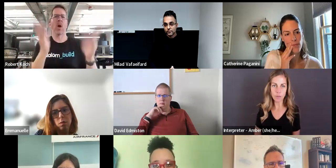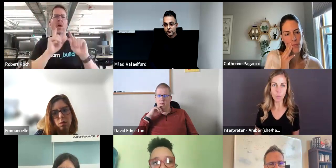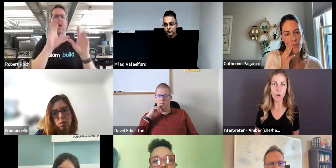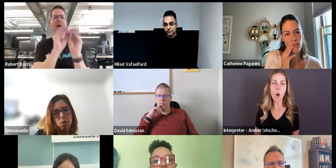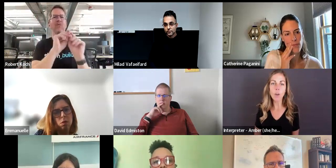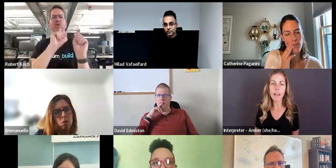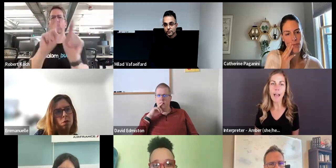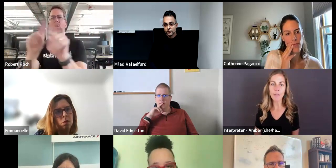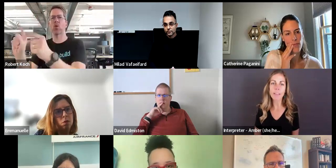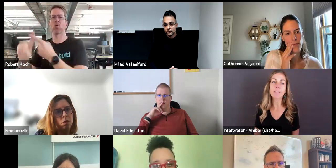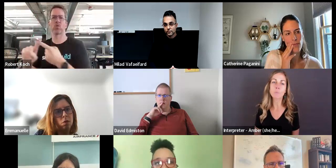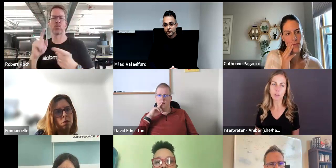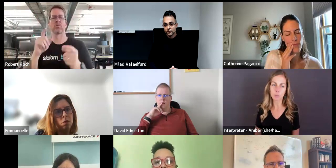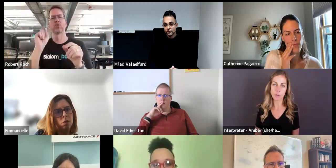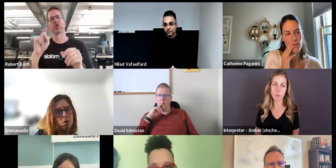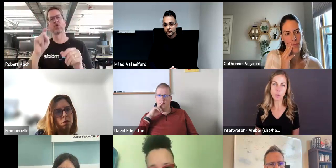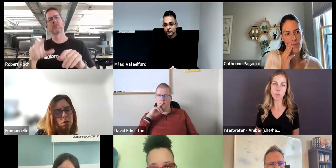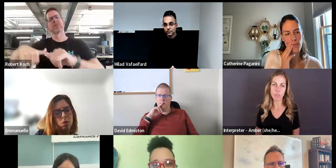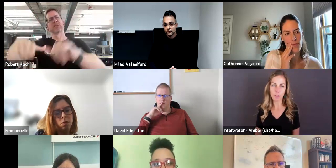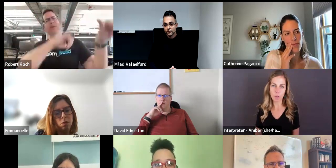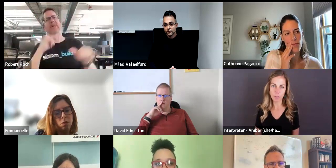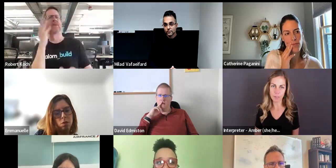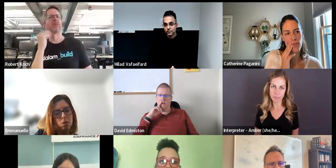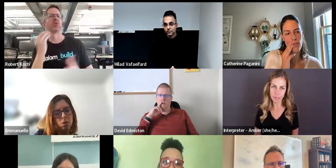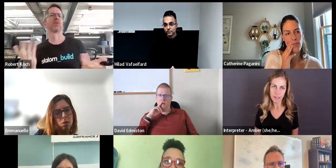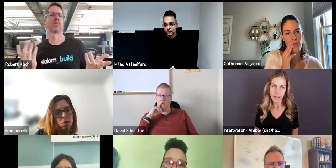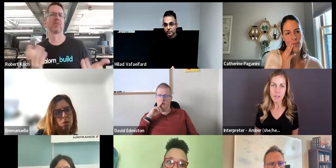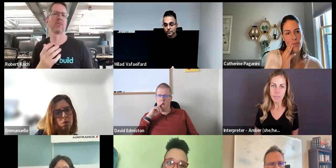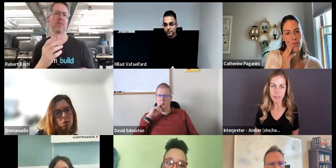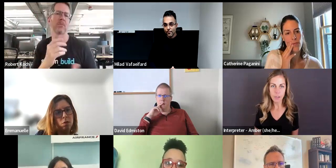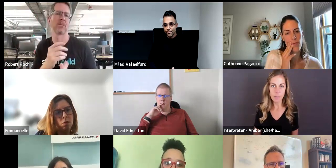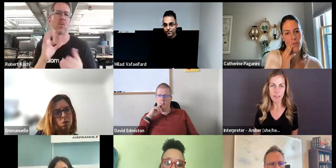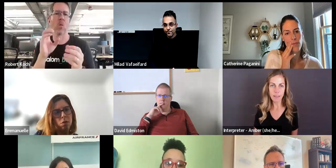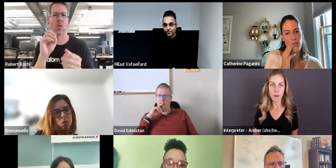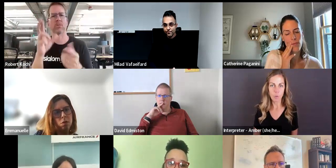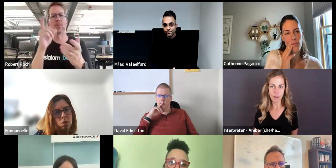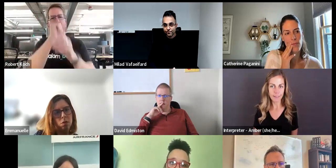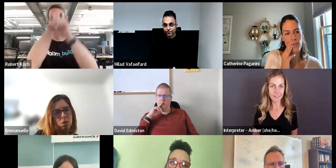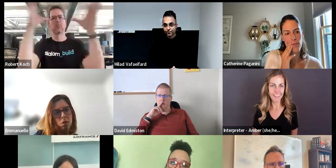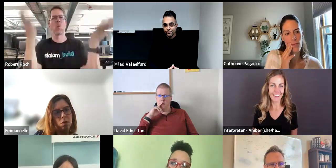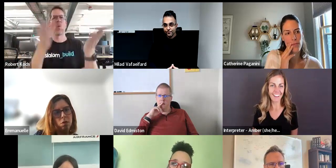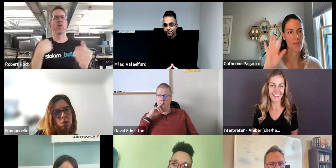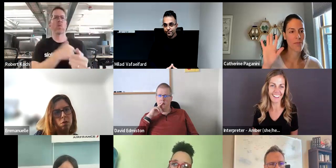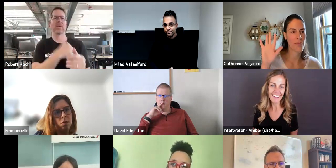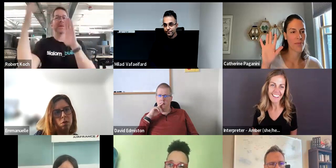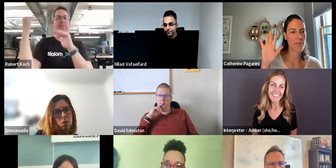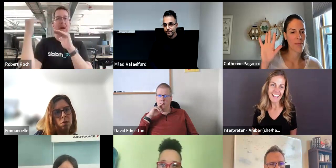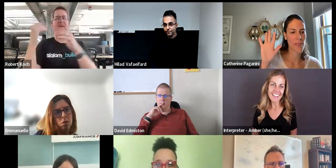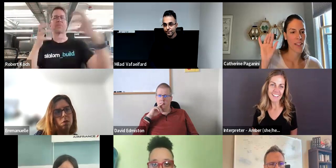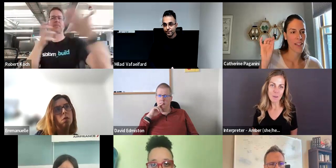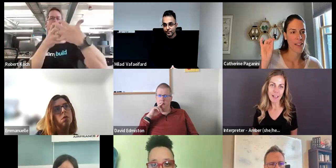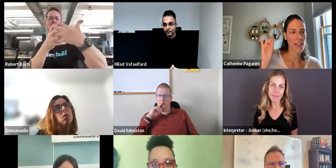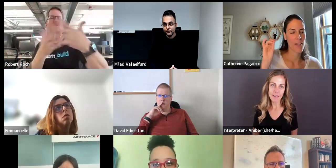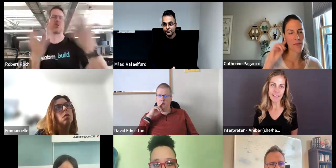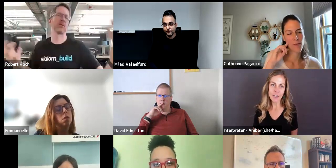know that we're all going to have a similar experience when we go to these conferences. Nothing's going to be horrendous.